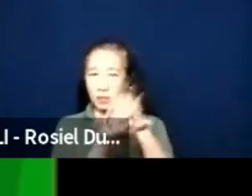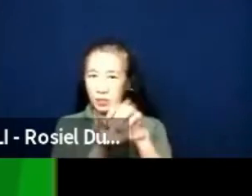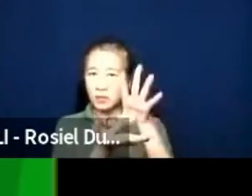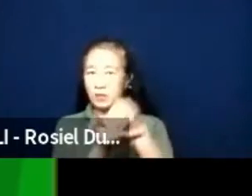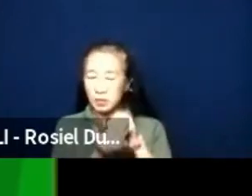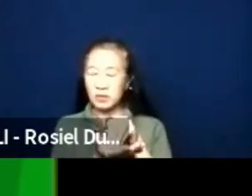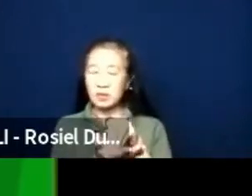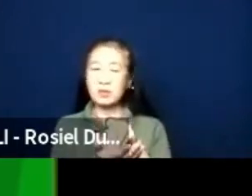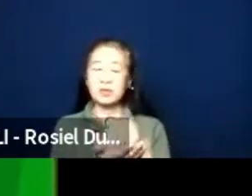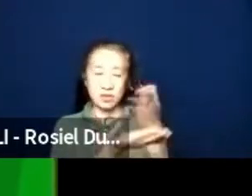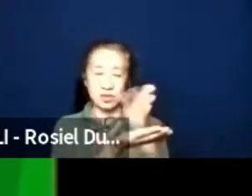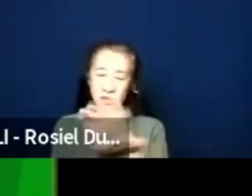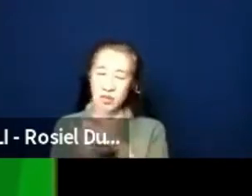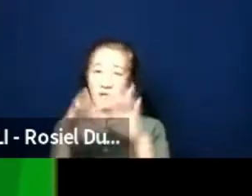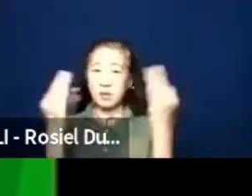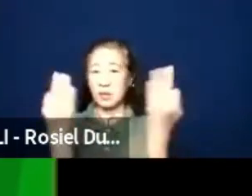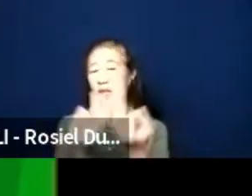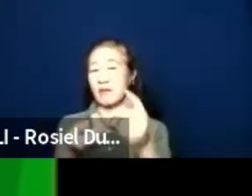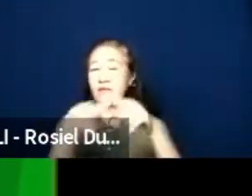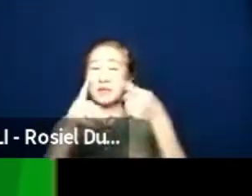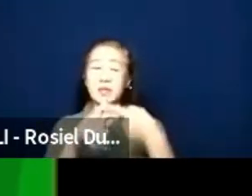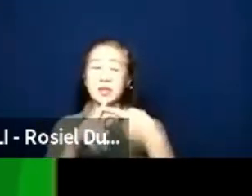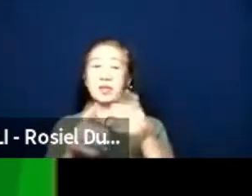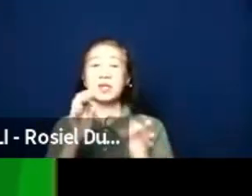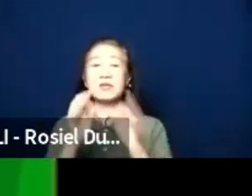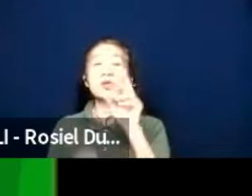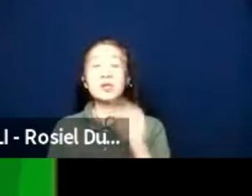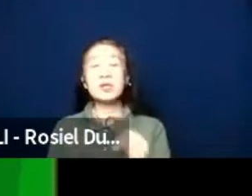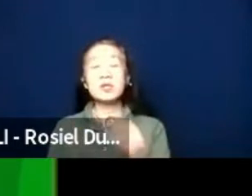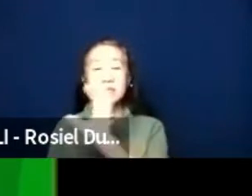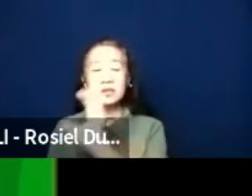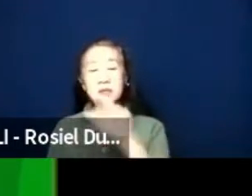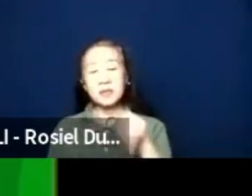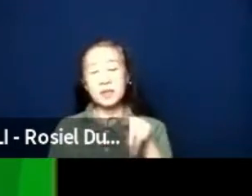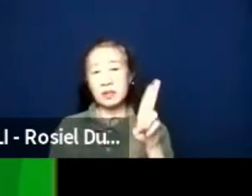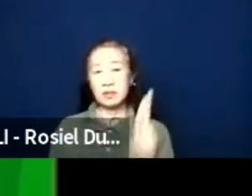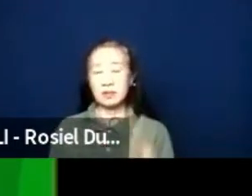to your family and friends, just in case that you need the